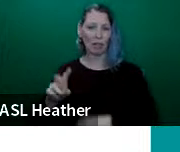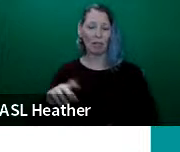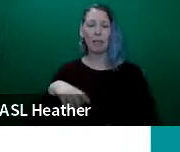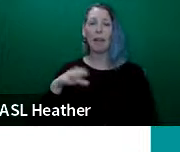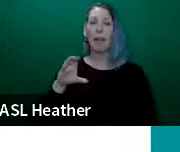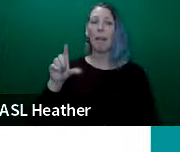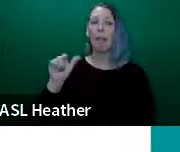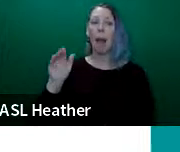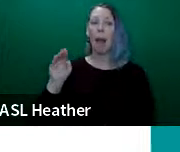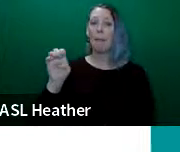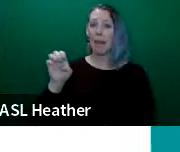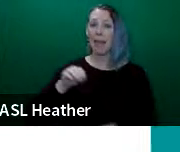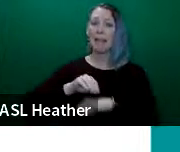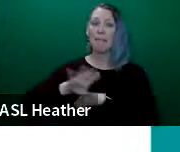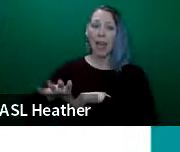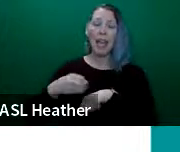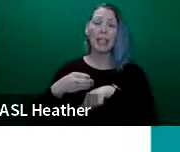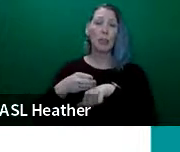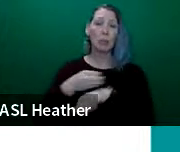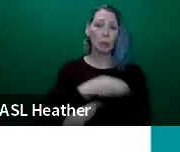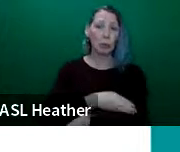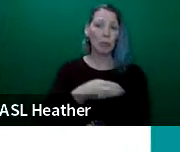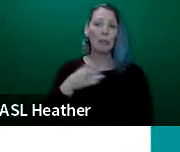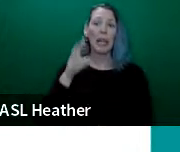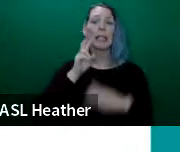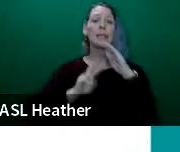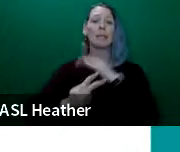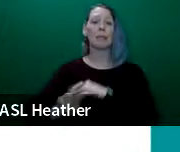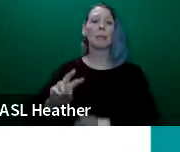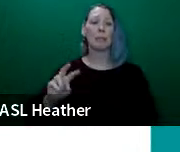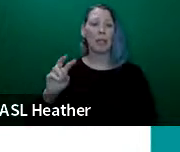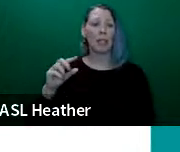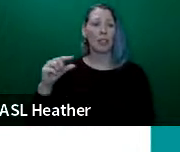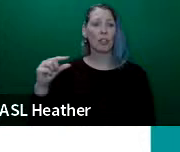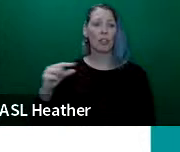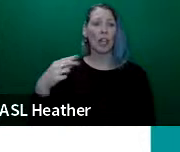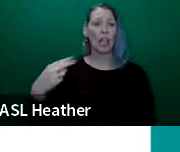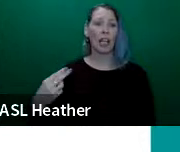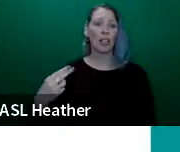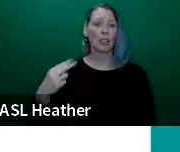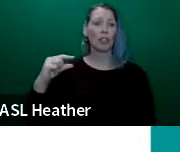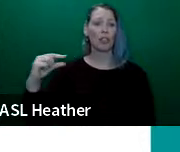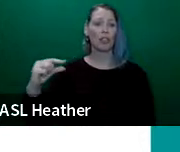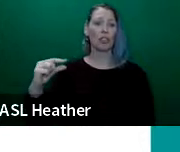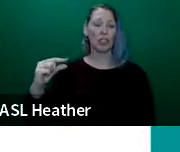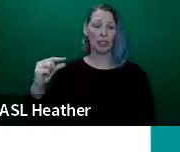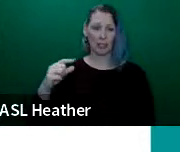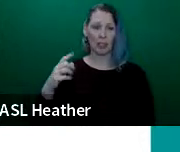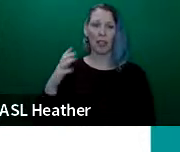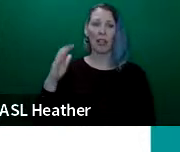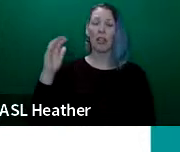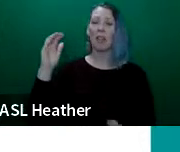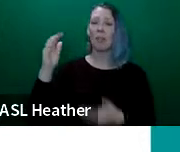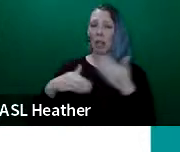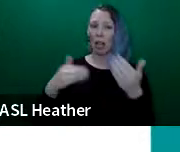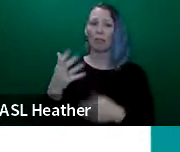climate impacts and improvements of the anticipated GHG reduction, and then increased modal options for